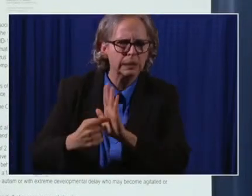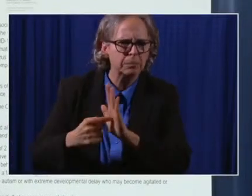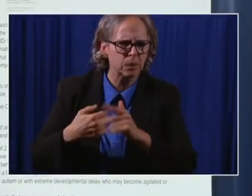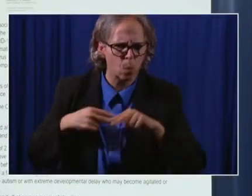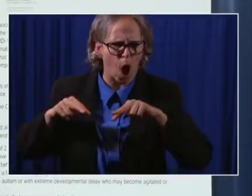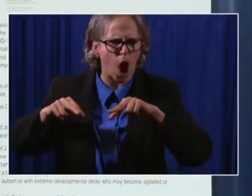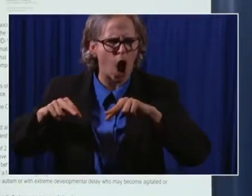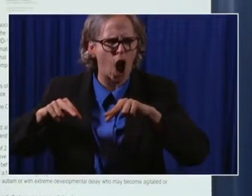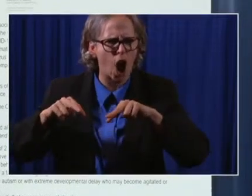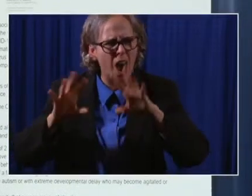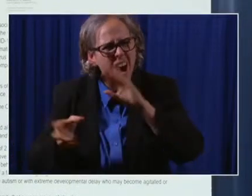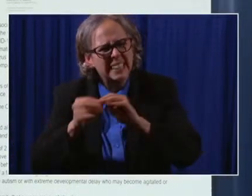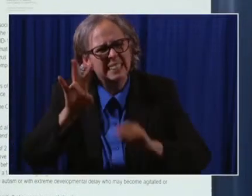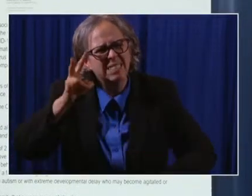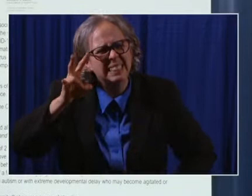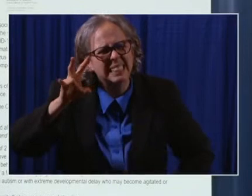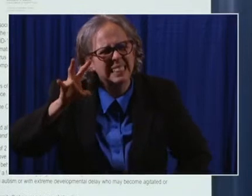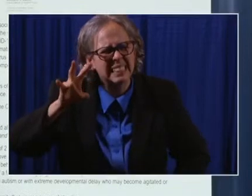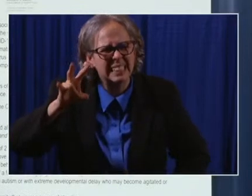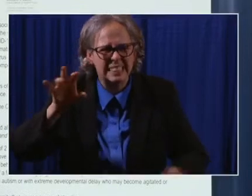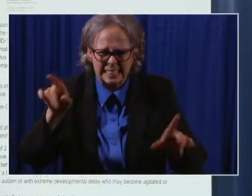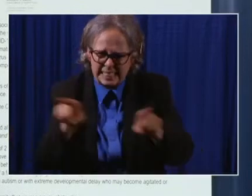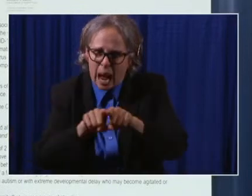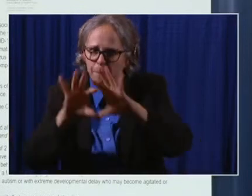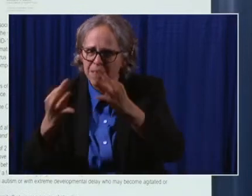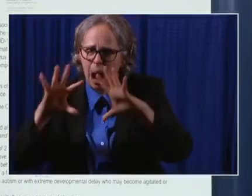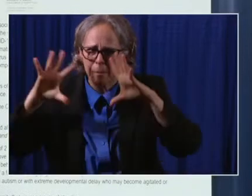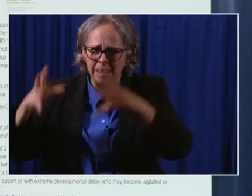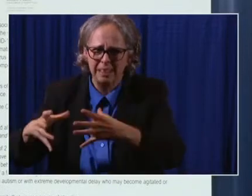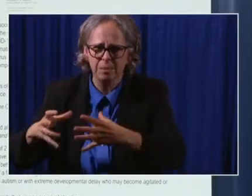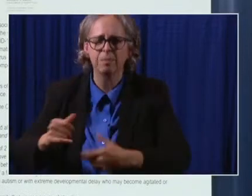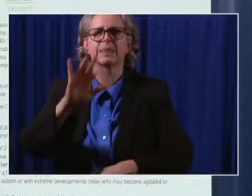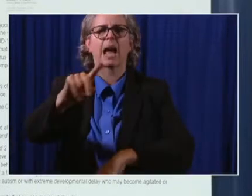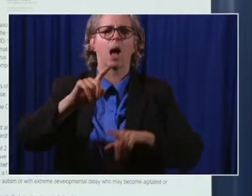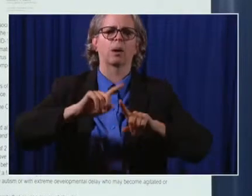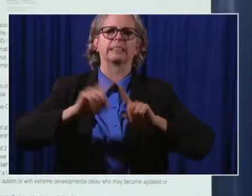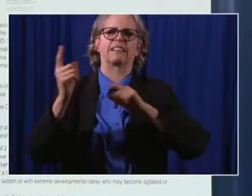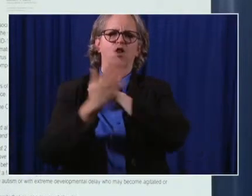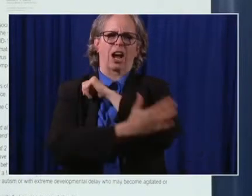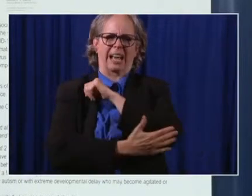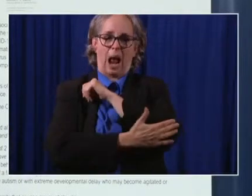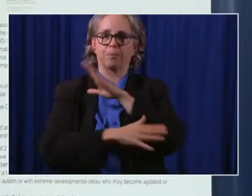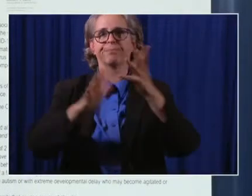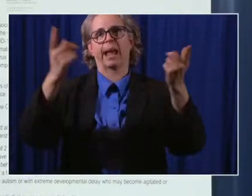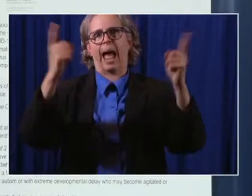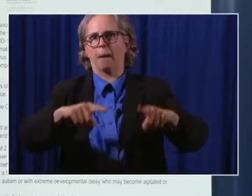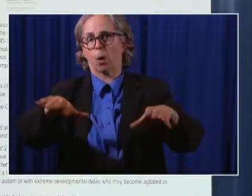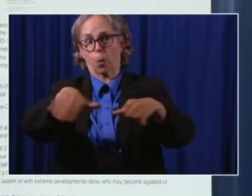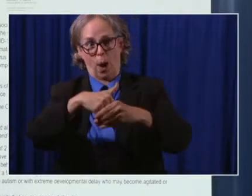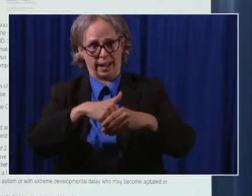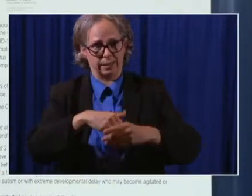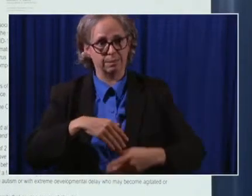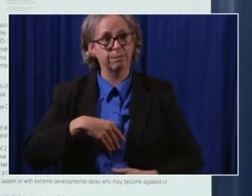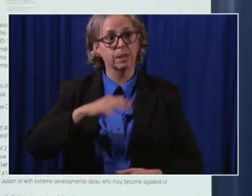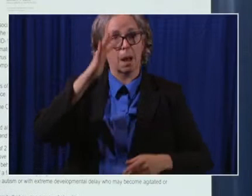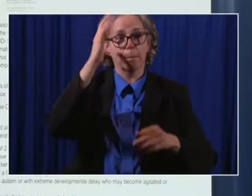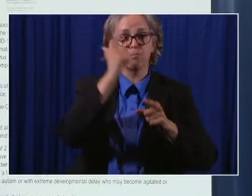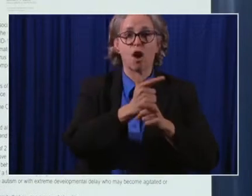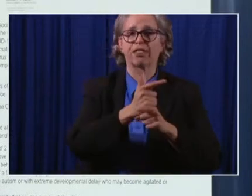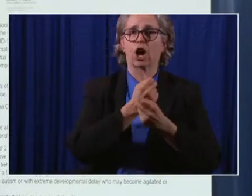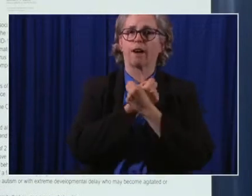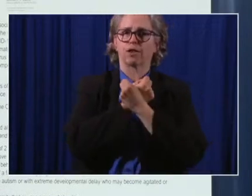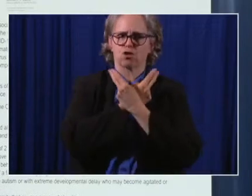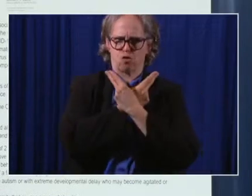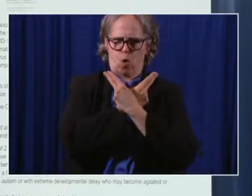In a different county, there was a wedding. The brother of the groom had symptoms, but he attended the wedding and reception. Now today,